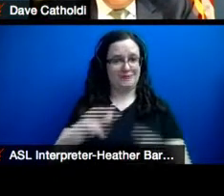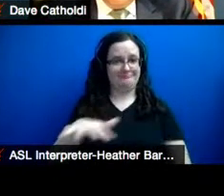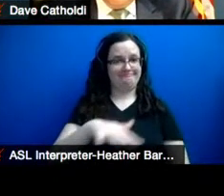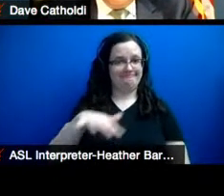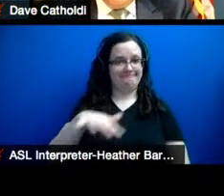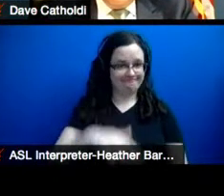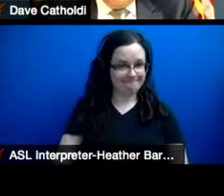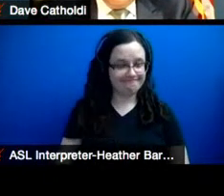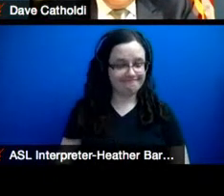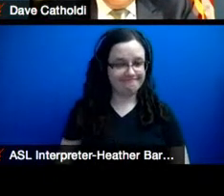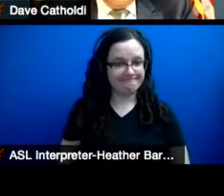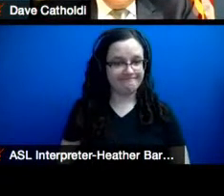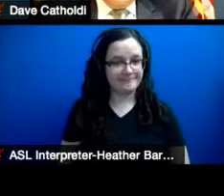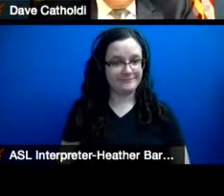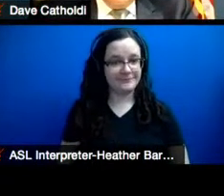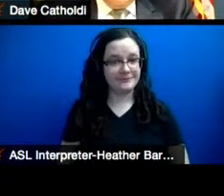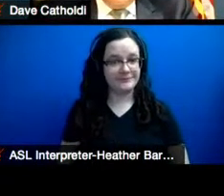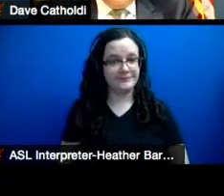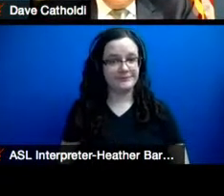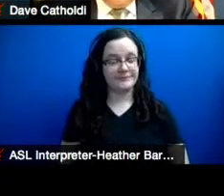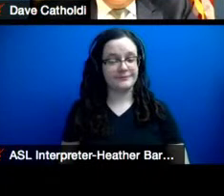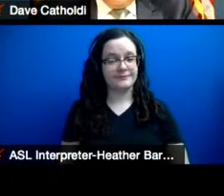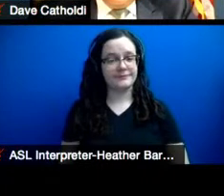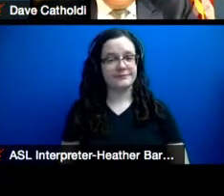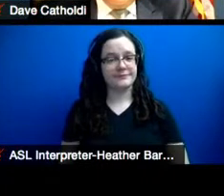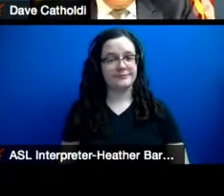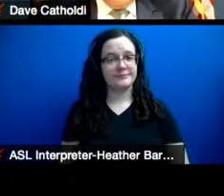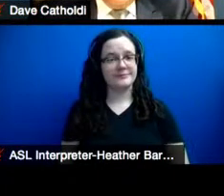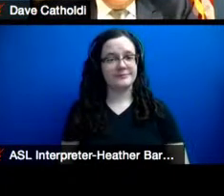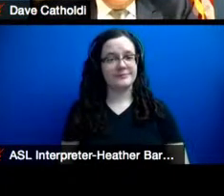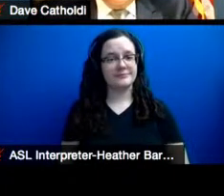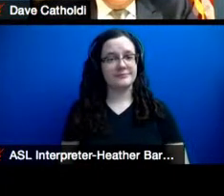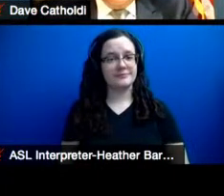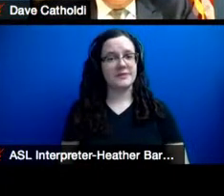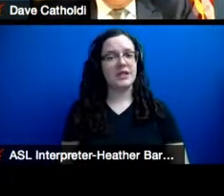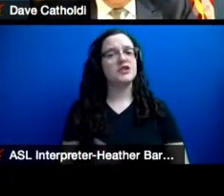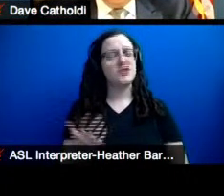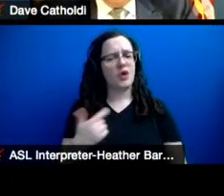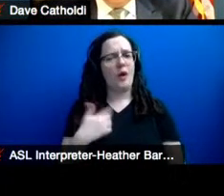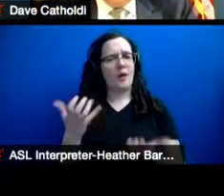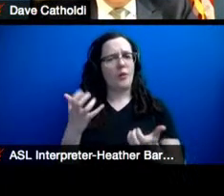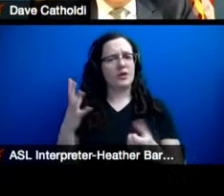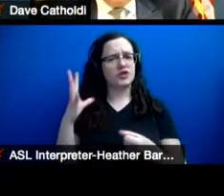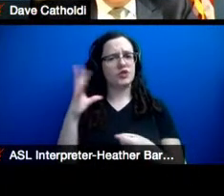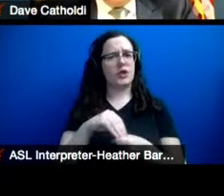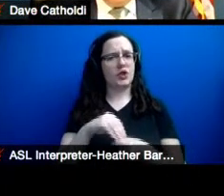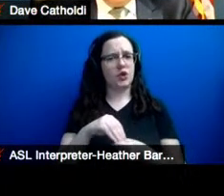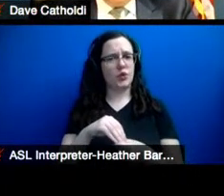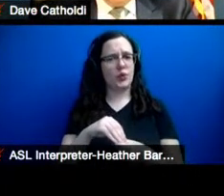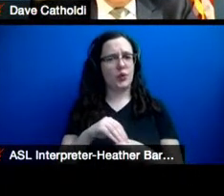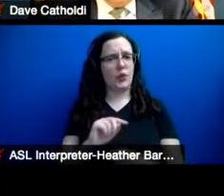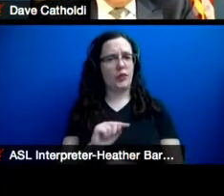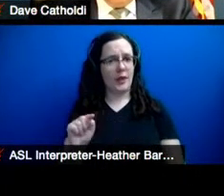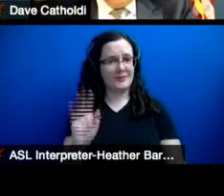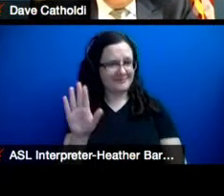if the construction is going on. So I'd like to include those, and Ken, maybe we can